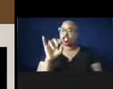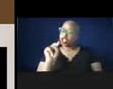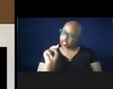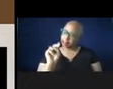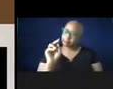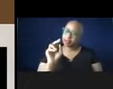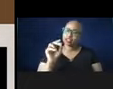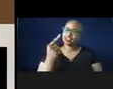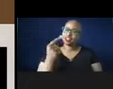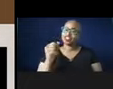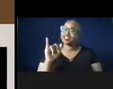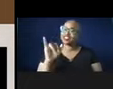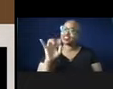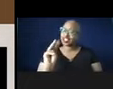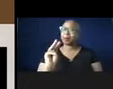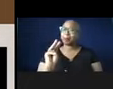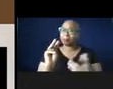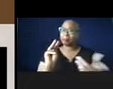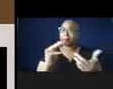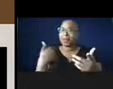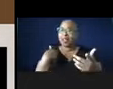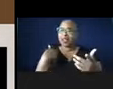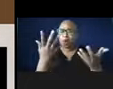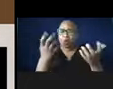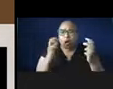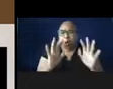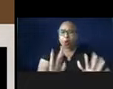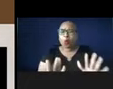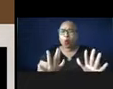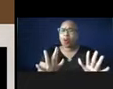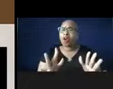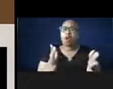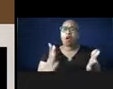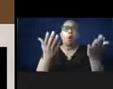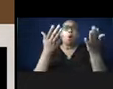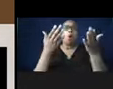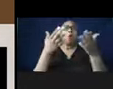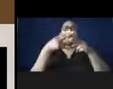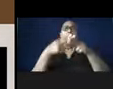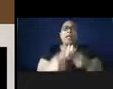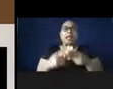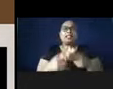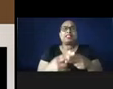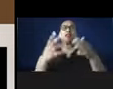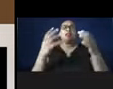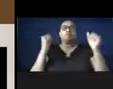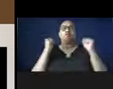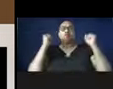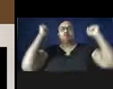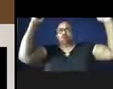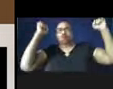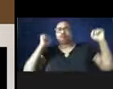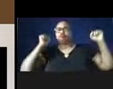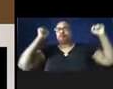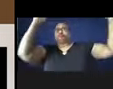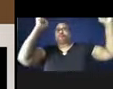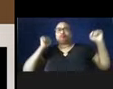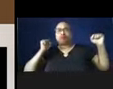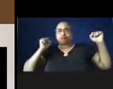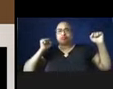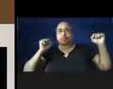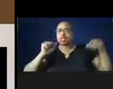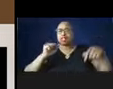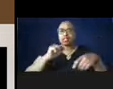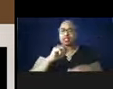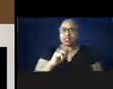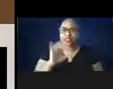clunking around in a 200-year-old home. It's probably incompatible with the vision that we have for Clara Barton National